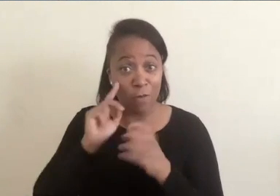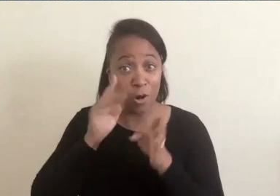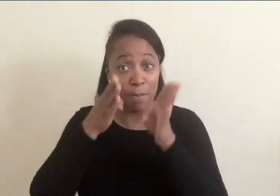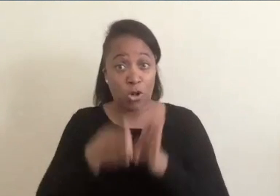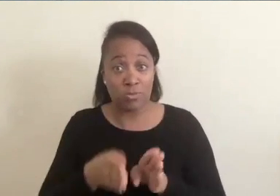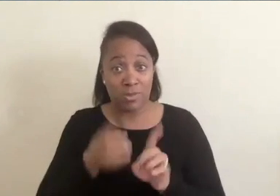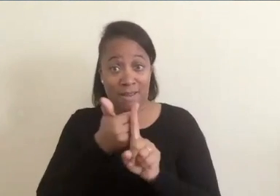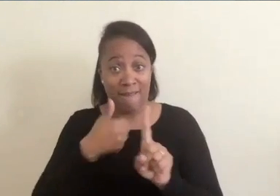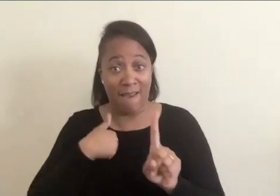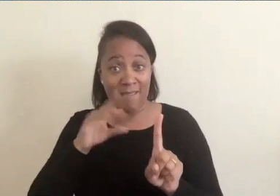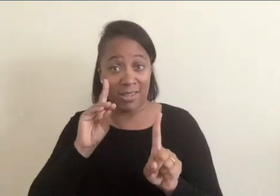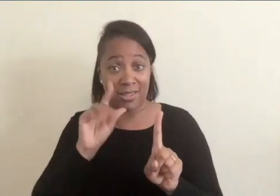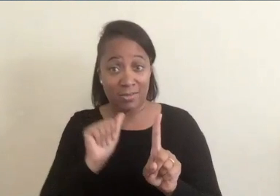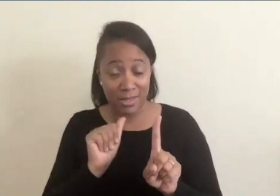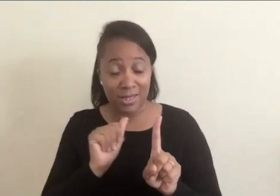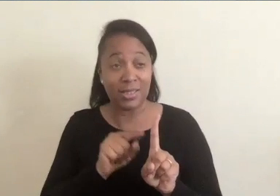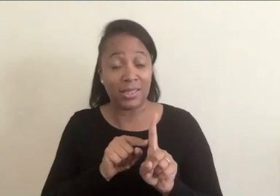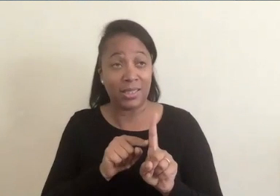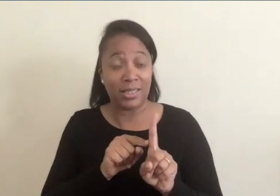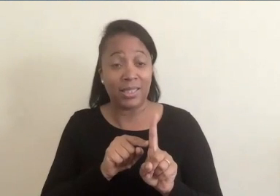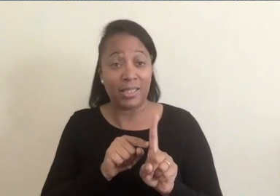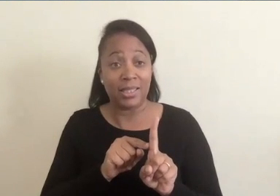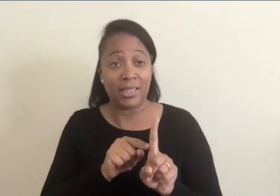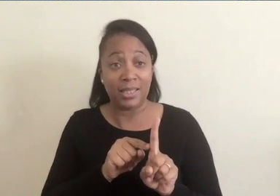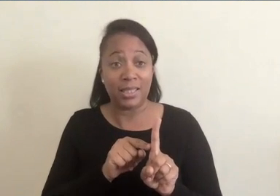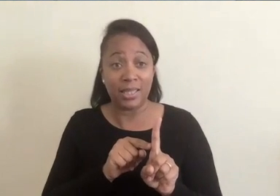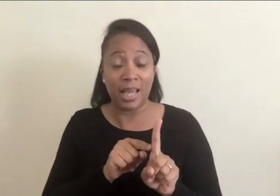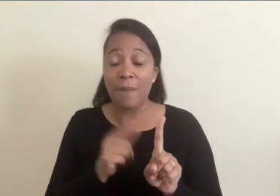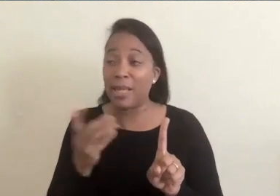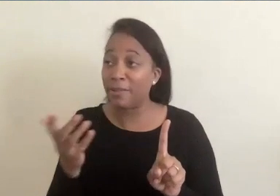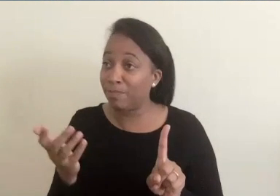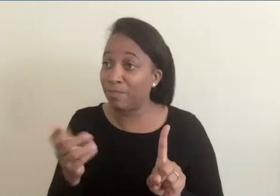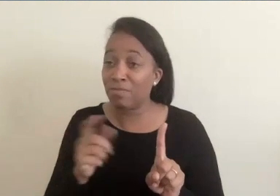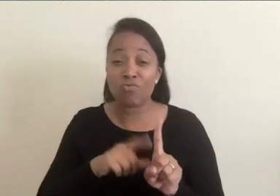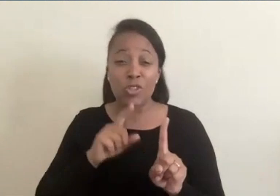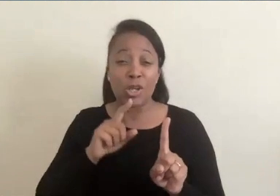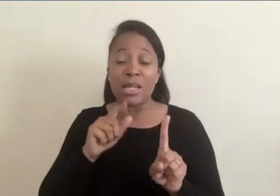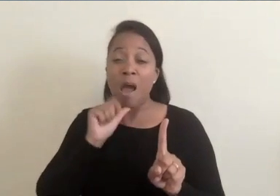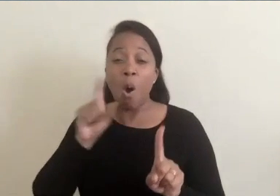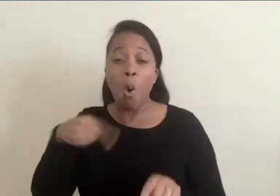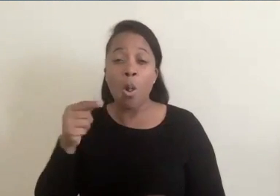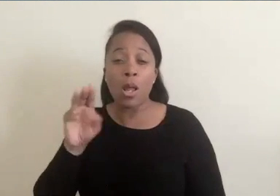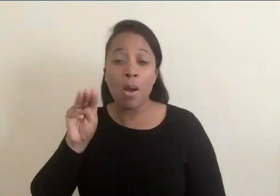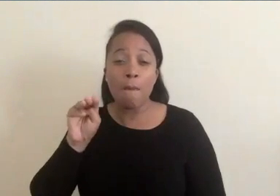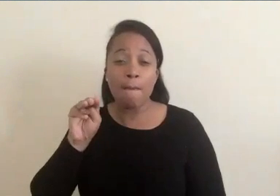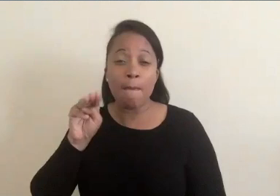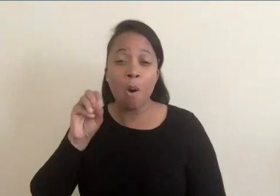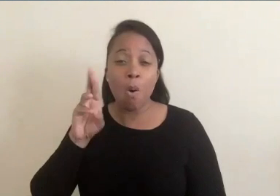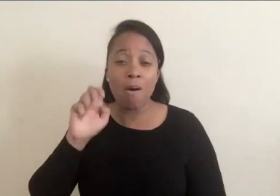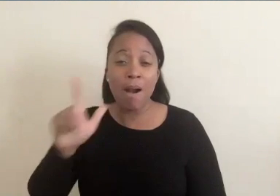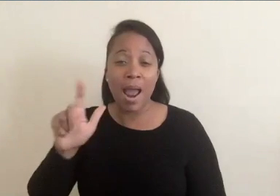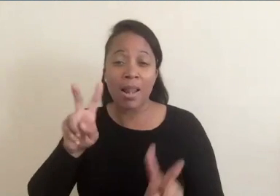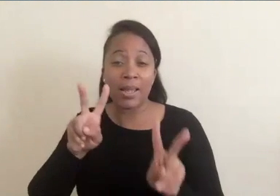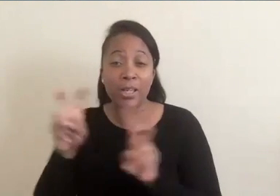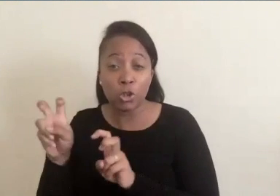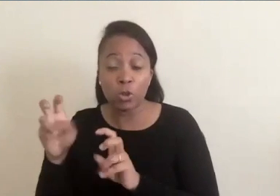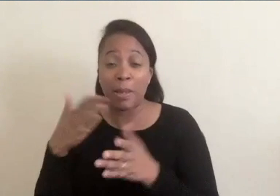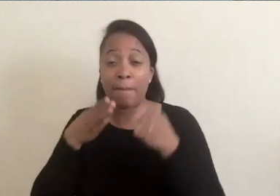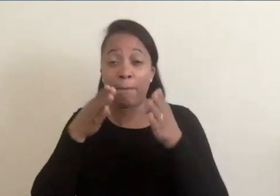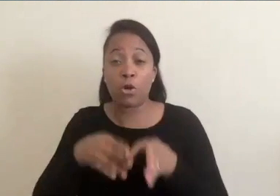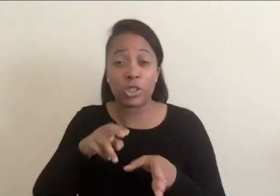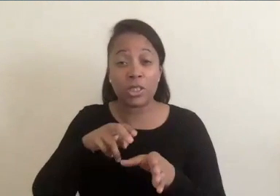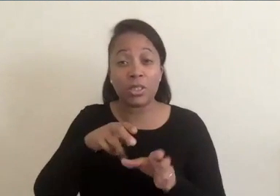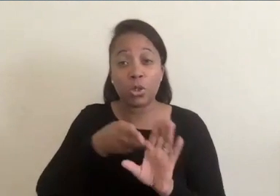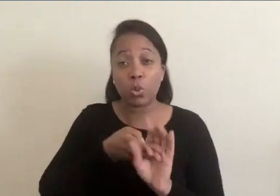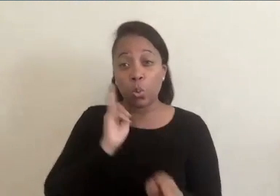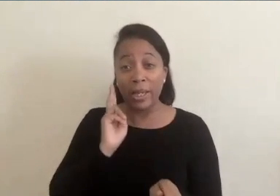disability, there could be, I mean, other than the fact that there could be a morale issue and that person could be very unhappy and they may quit